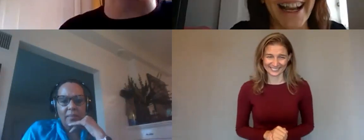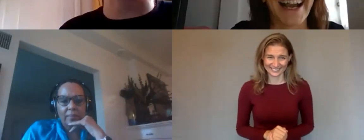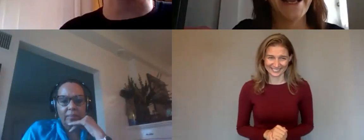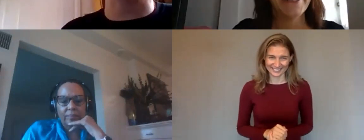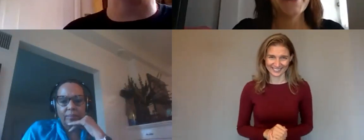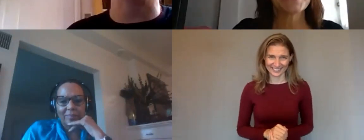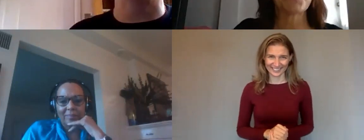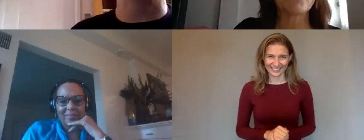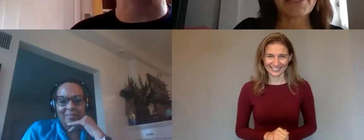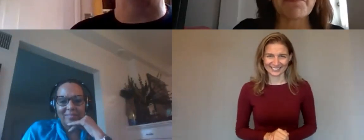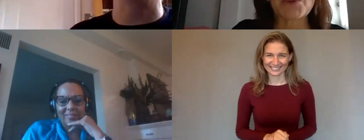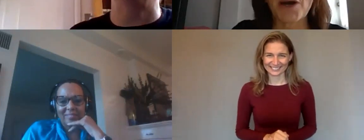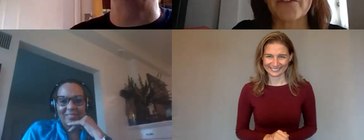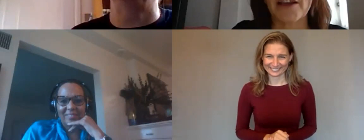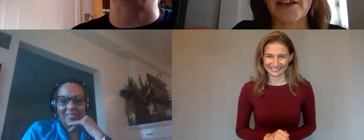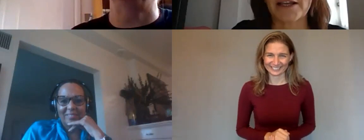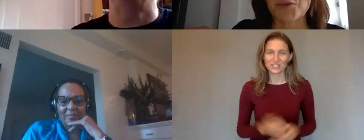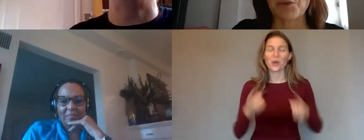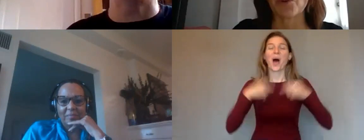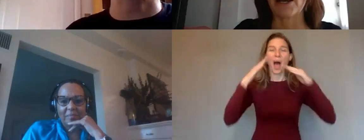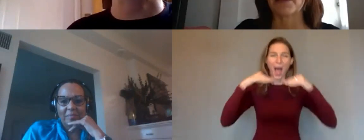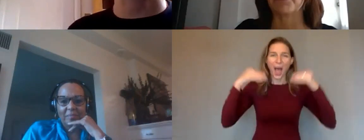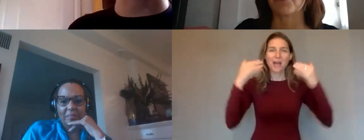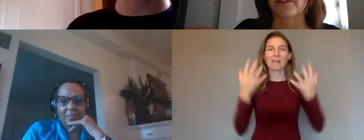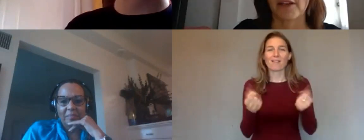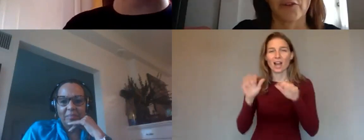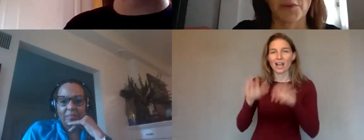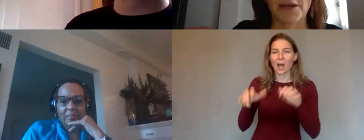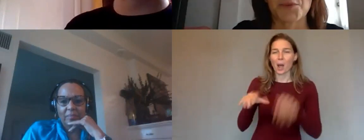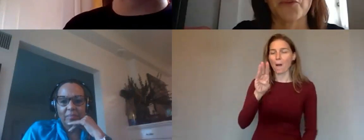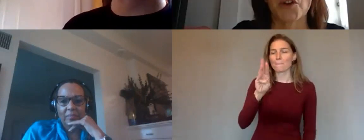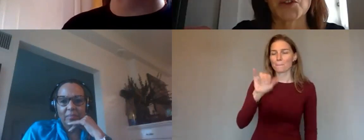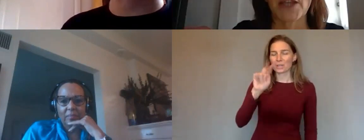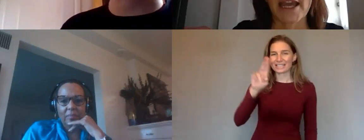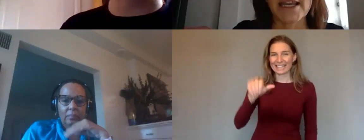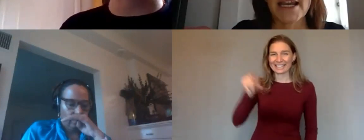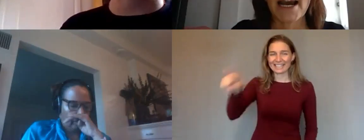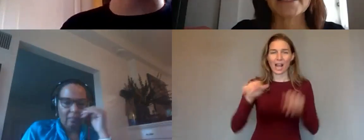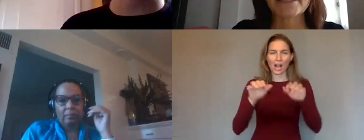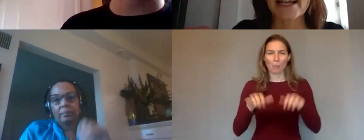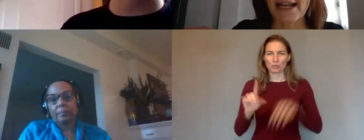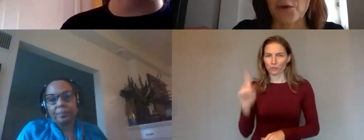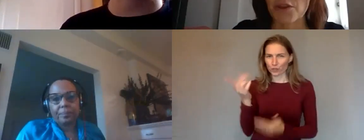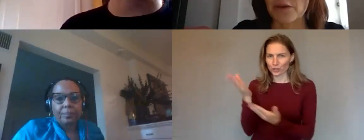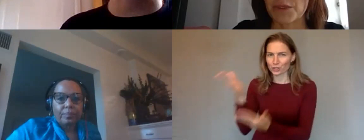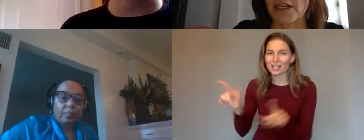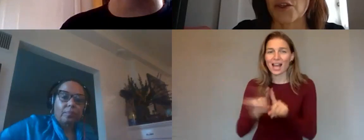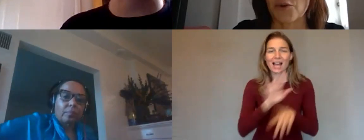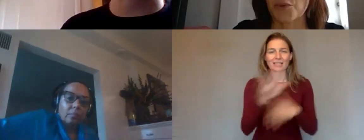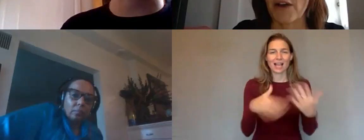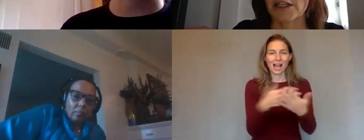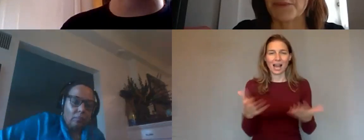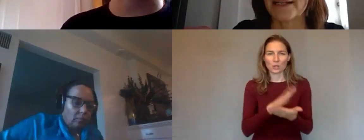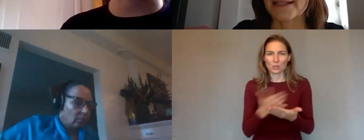sentence. So we're very happy to have captioning provided by Brittany from Caption First today, and sign language